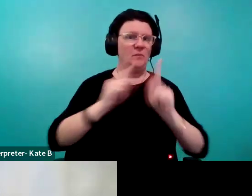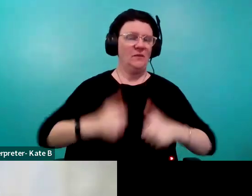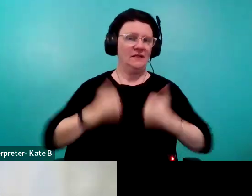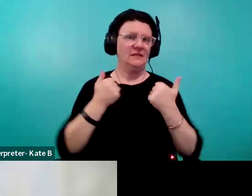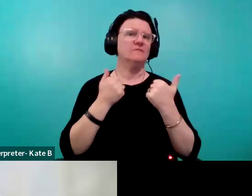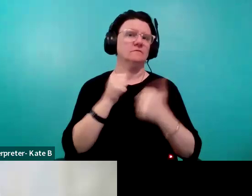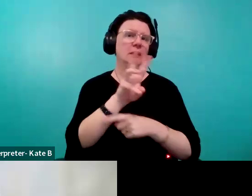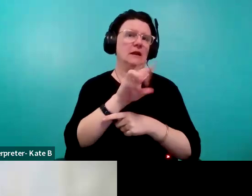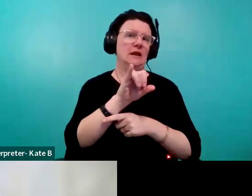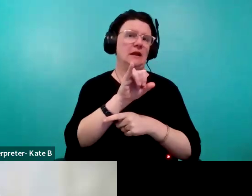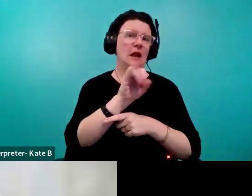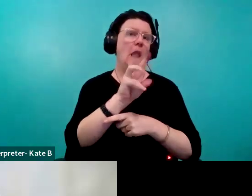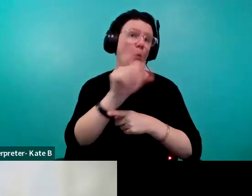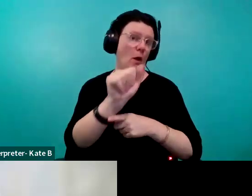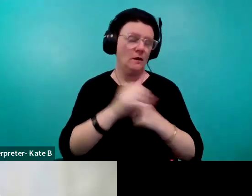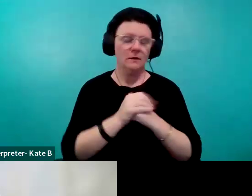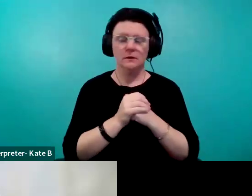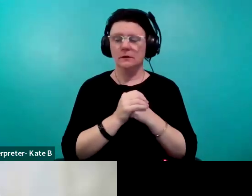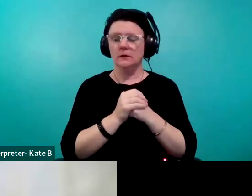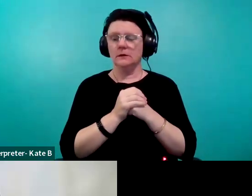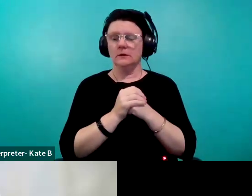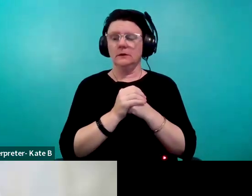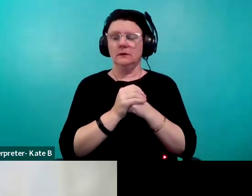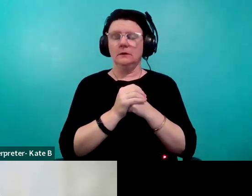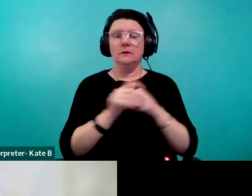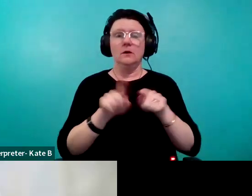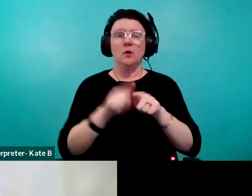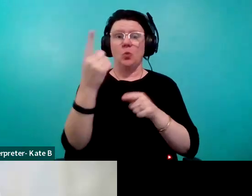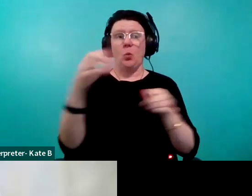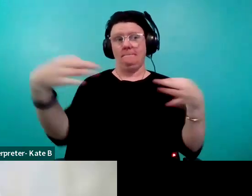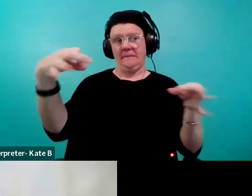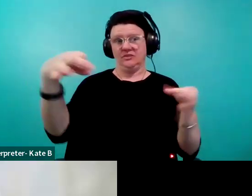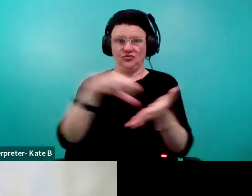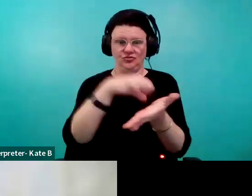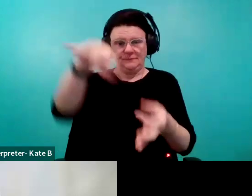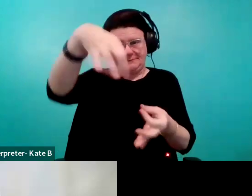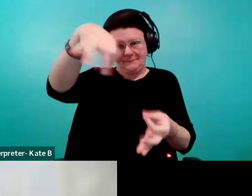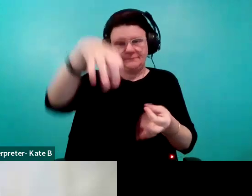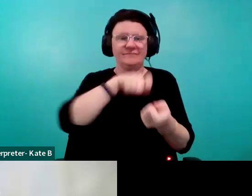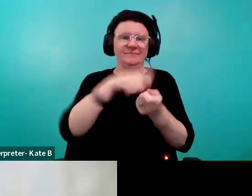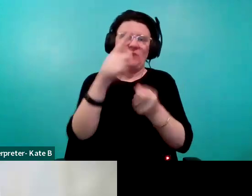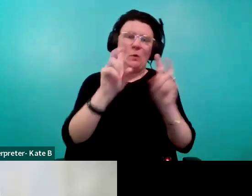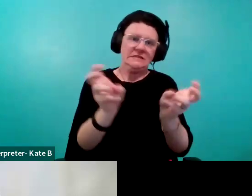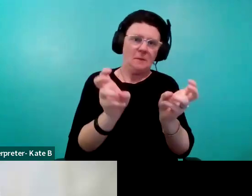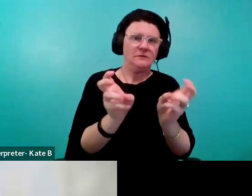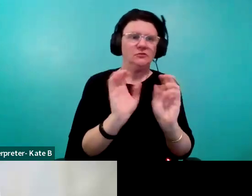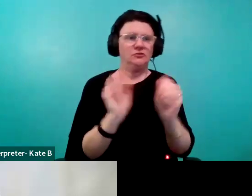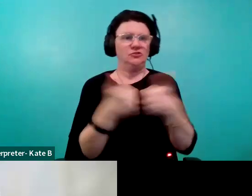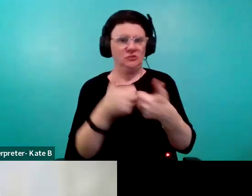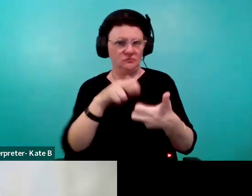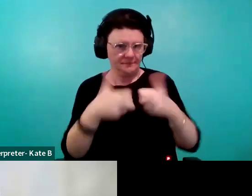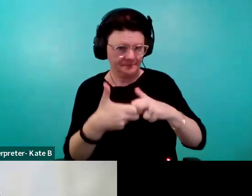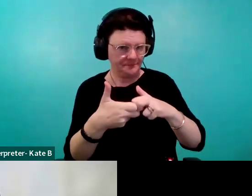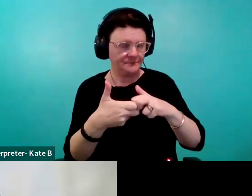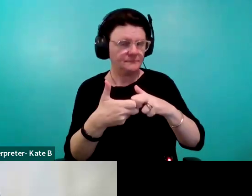with disabilities. And then we also produce one-pagers that are maybe specific to one topic or issue. And we